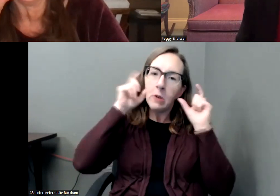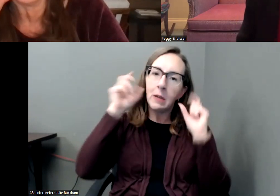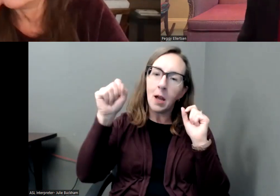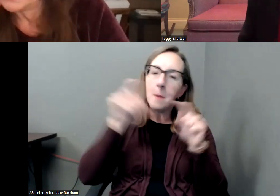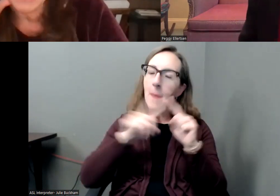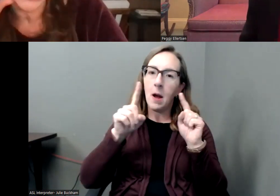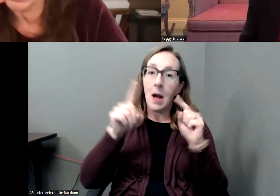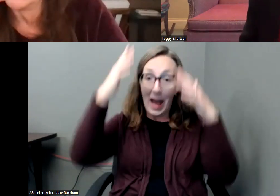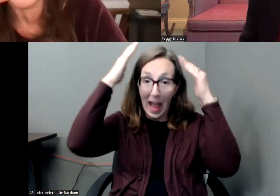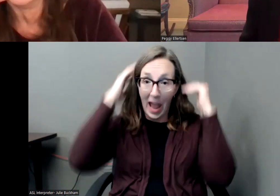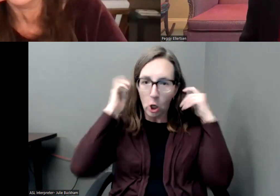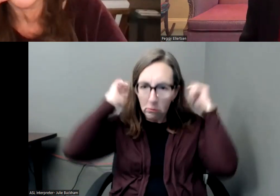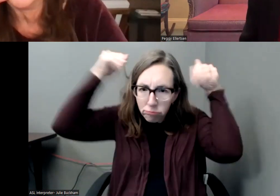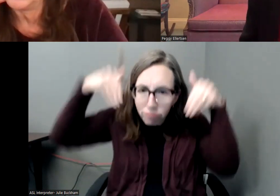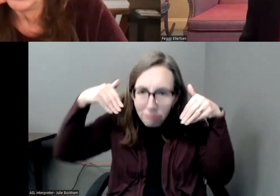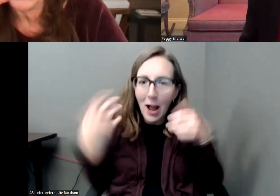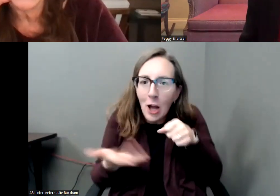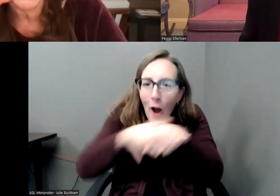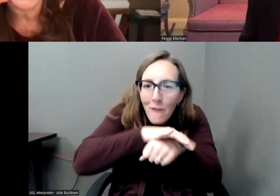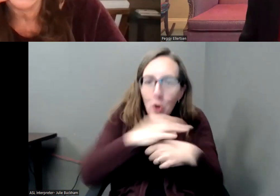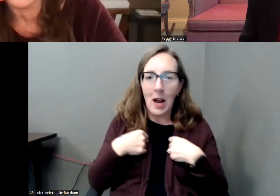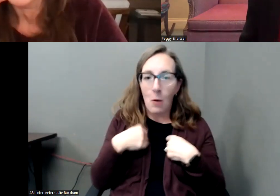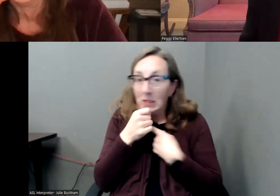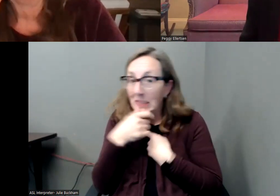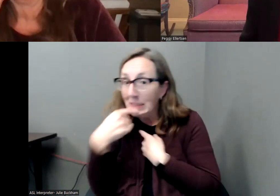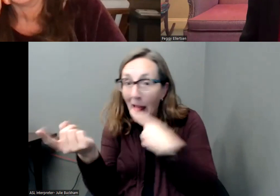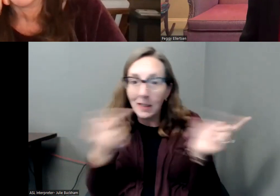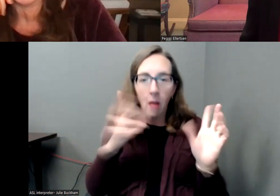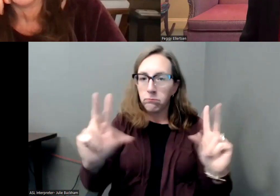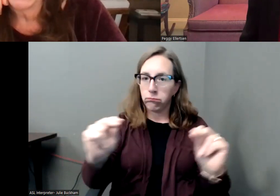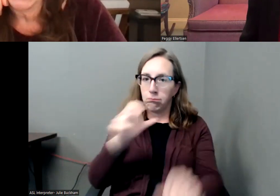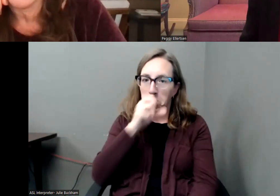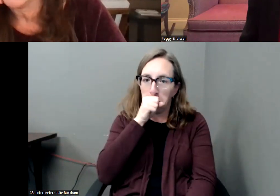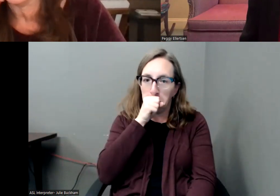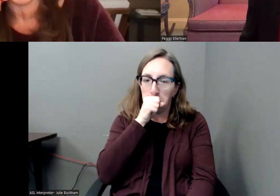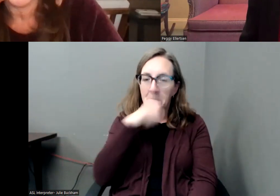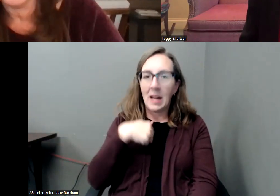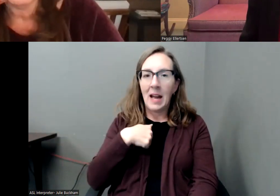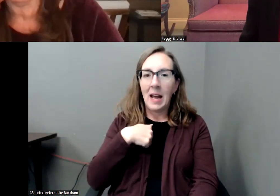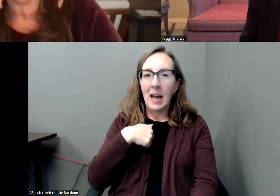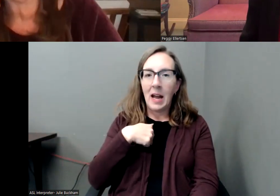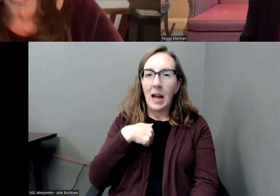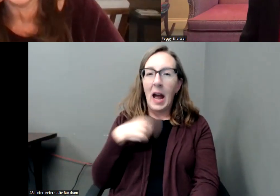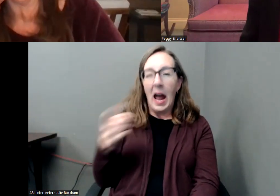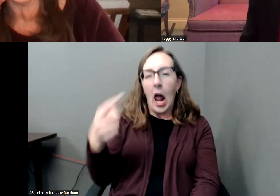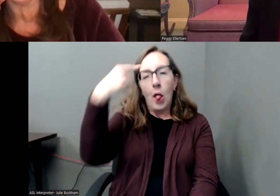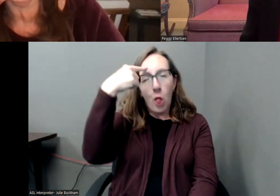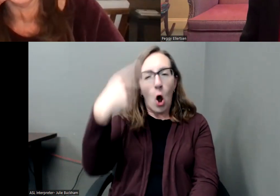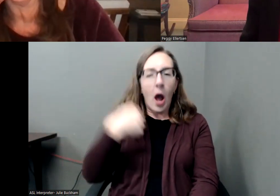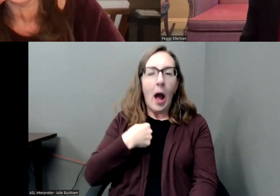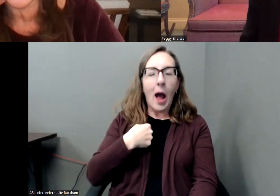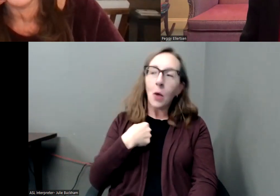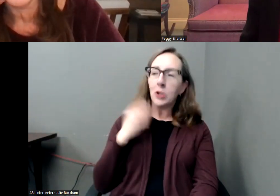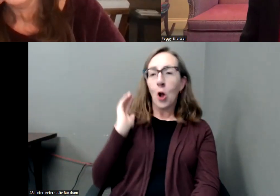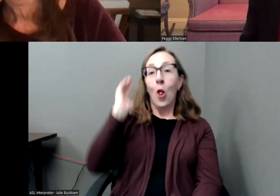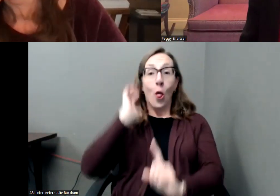not tell anyone except for a very few people that I had it. And I thought I was faking that I was hearing, but I don't think I was doing a very